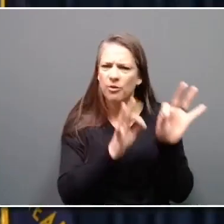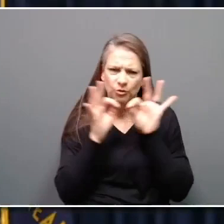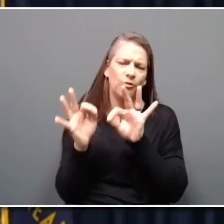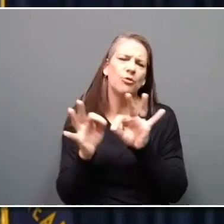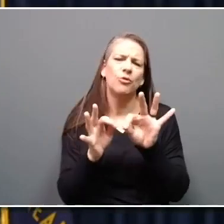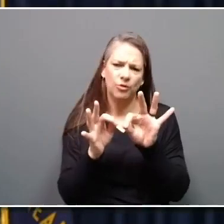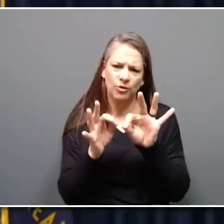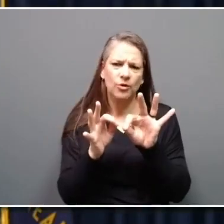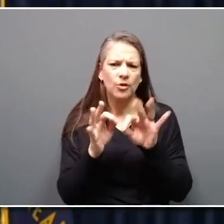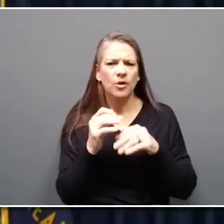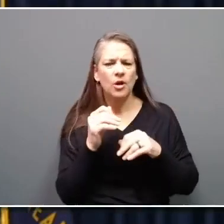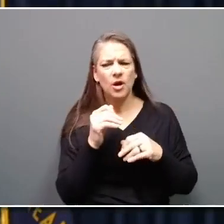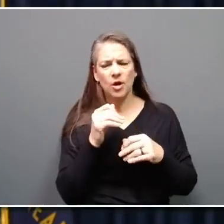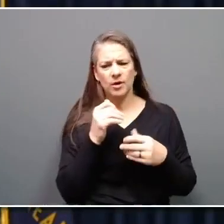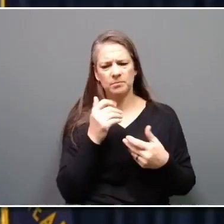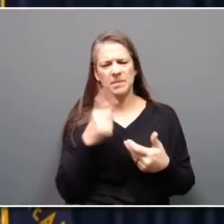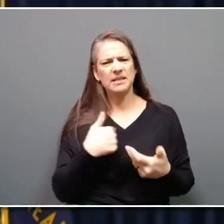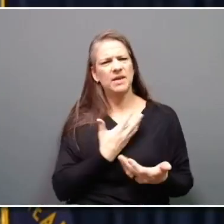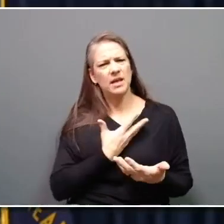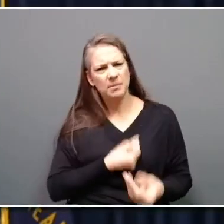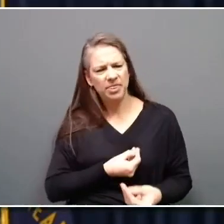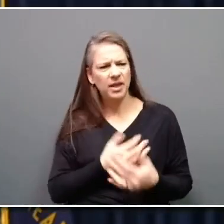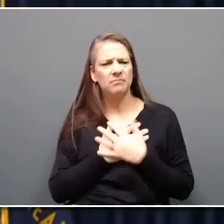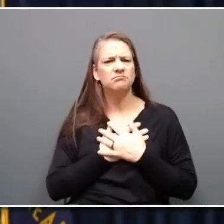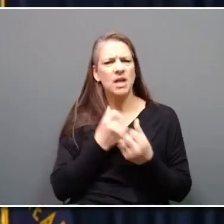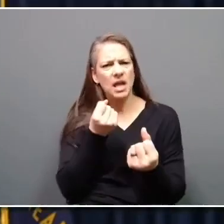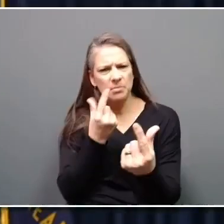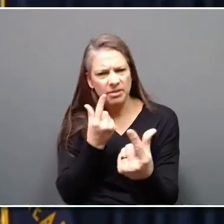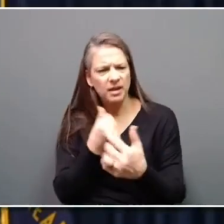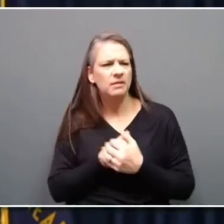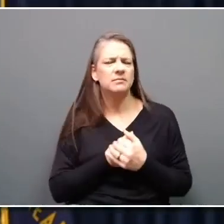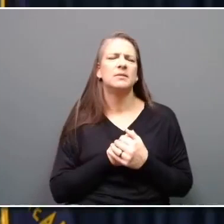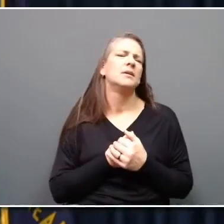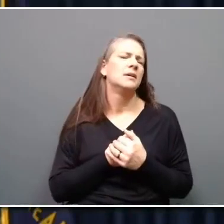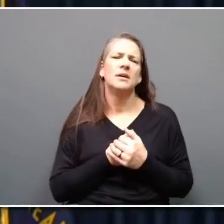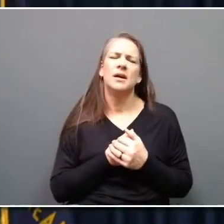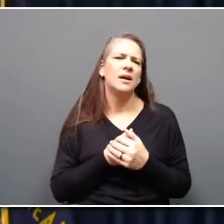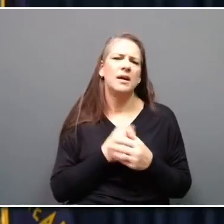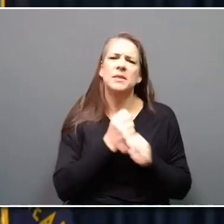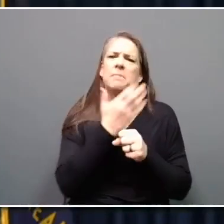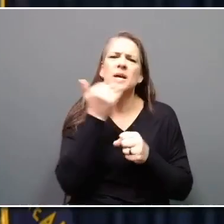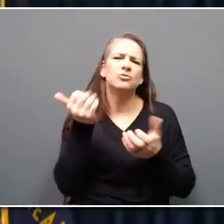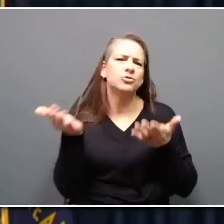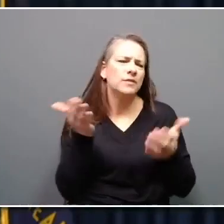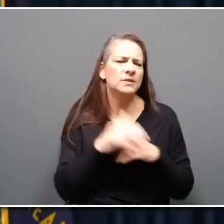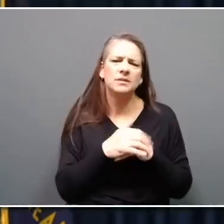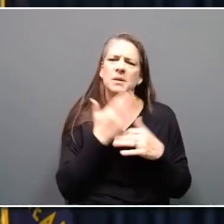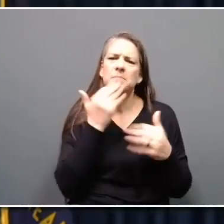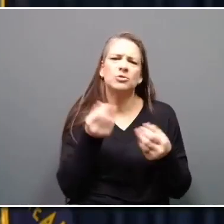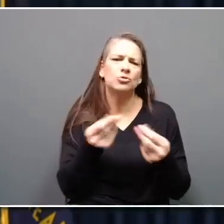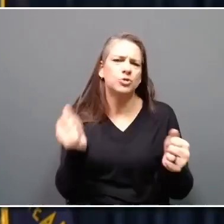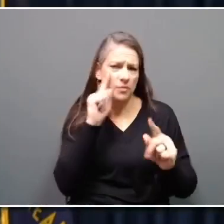the lens of empathy and compassion, to try to get the very best services and solutions to people in need. All